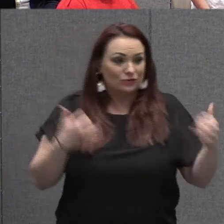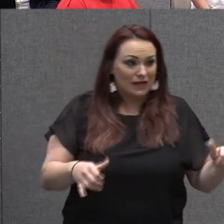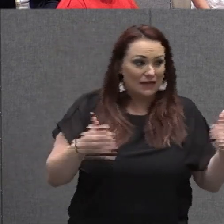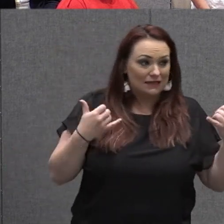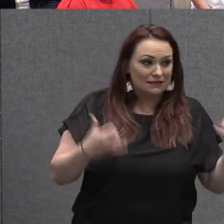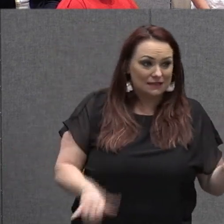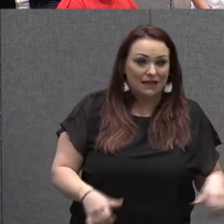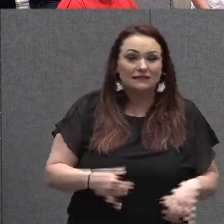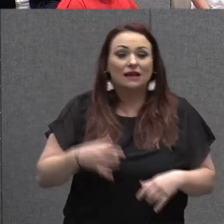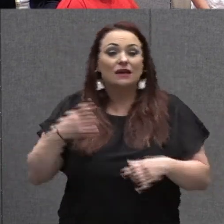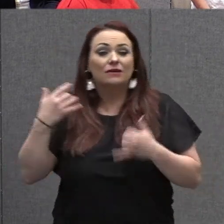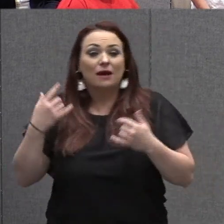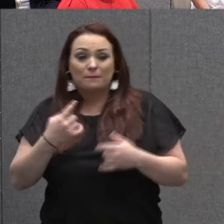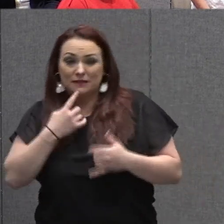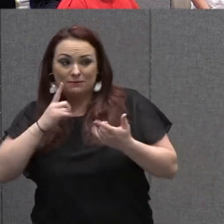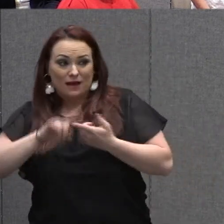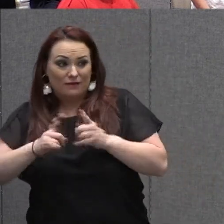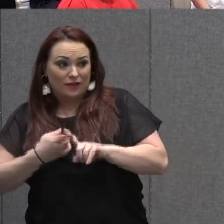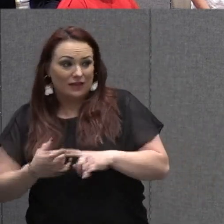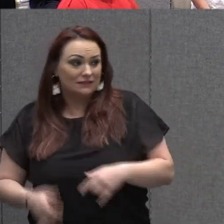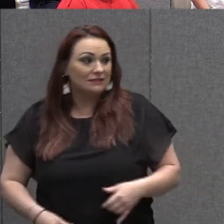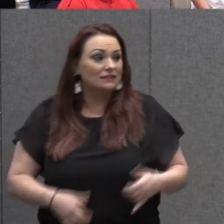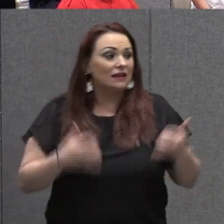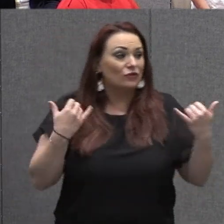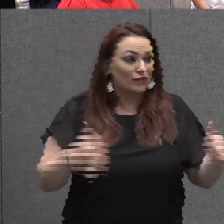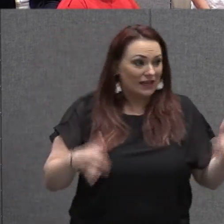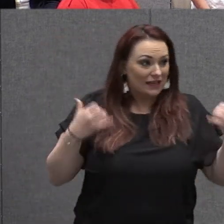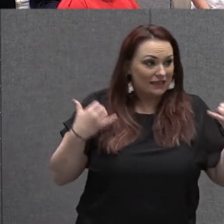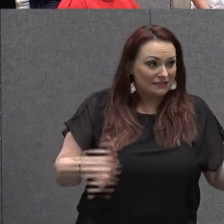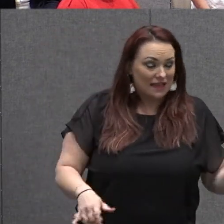Recess. Good. Recess.